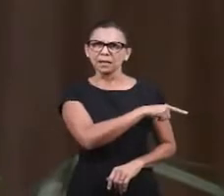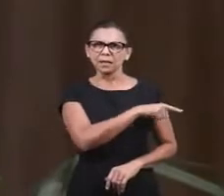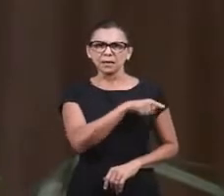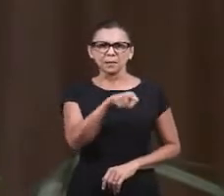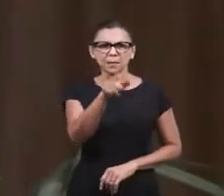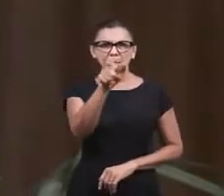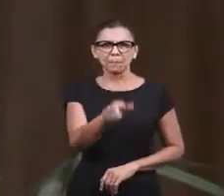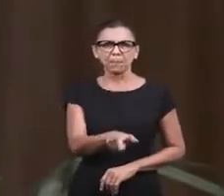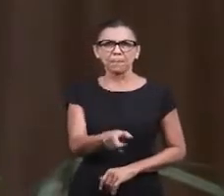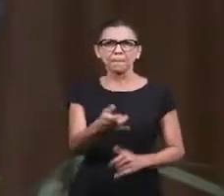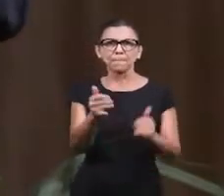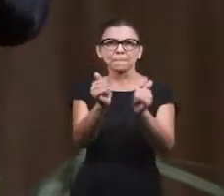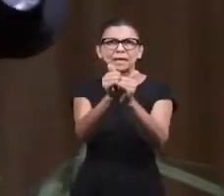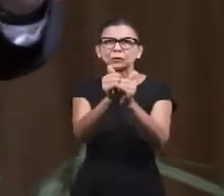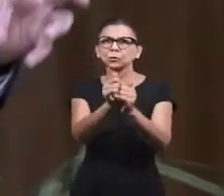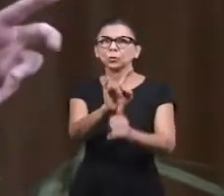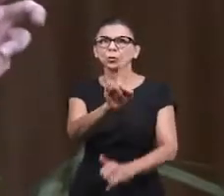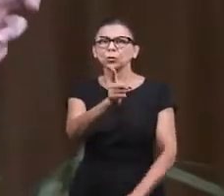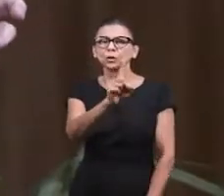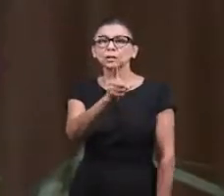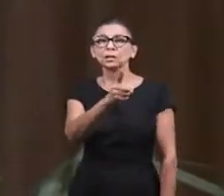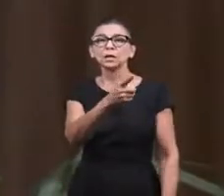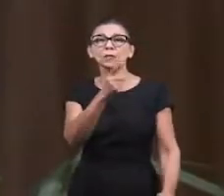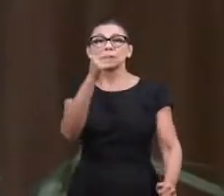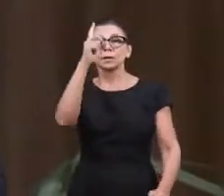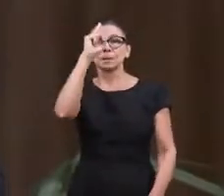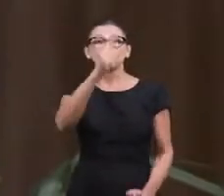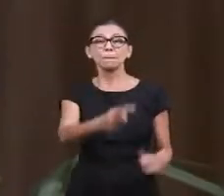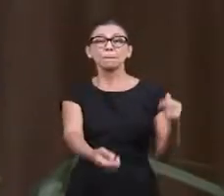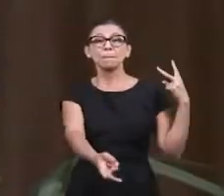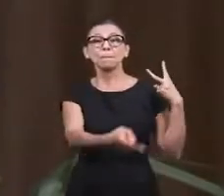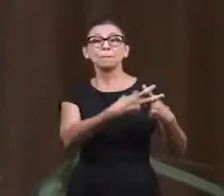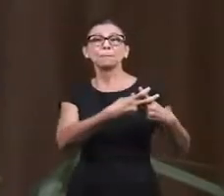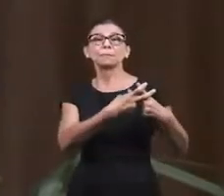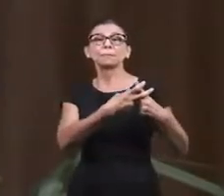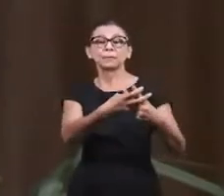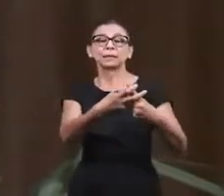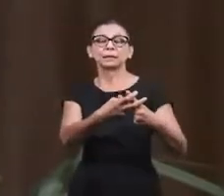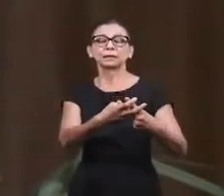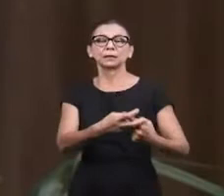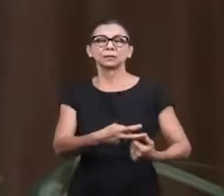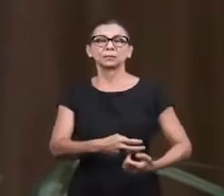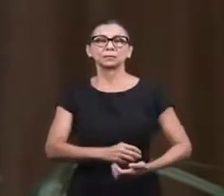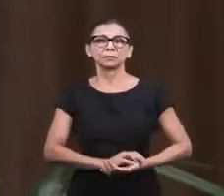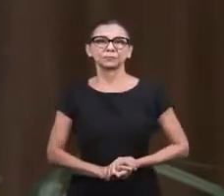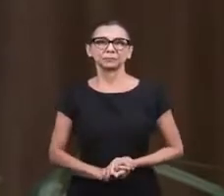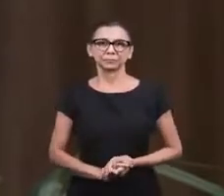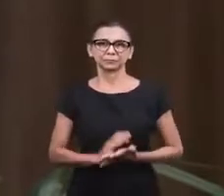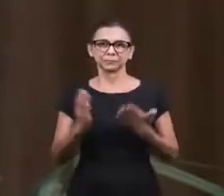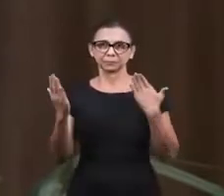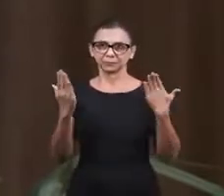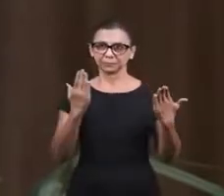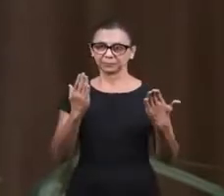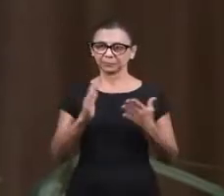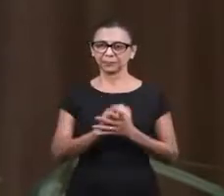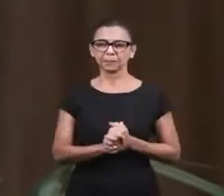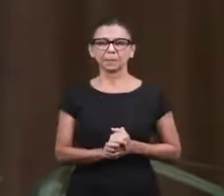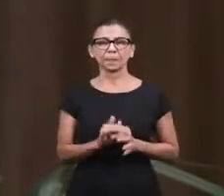fellow servant, his fellow servant. And what did he do? He threw him into prison. Let's point something out.